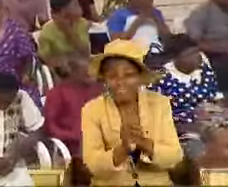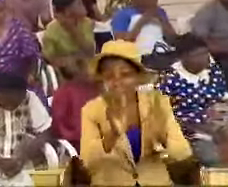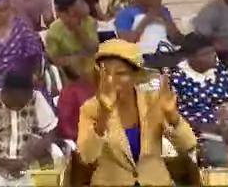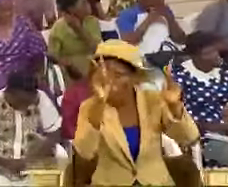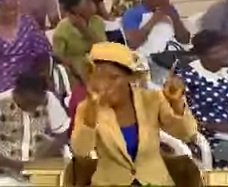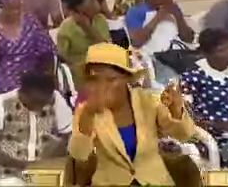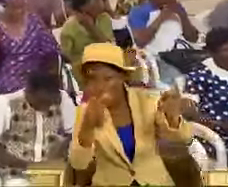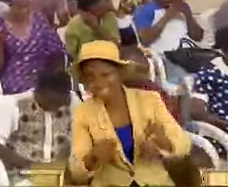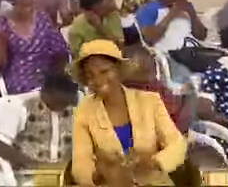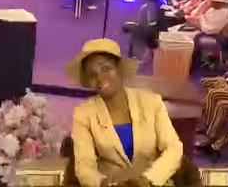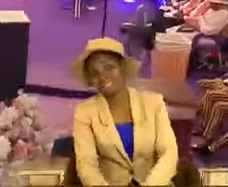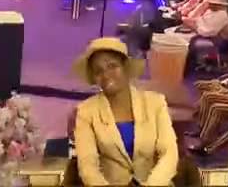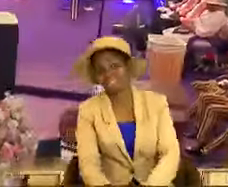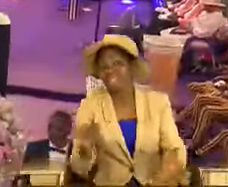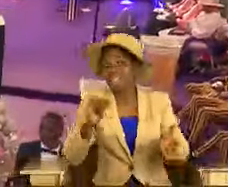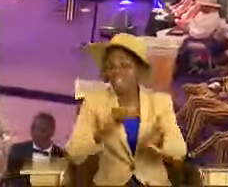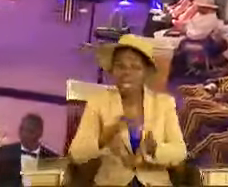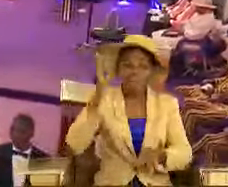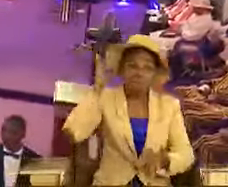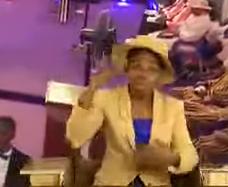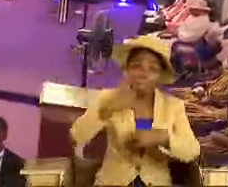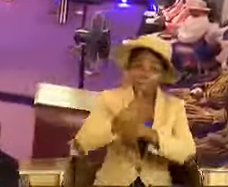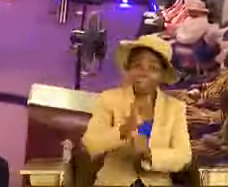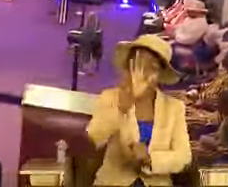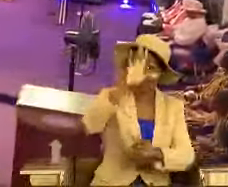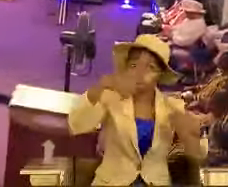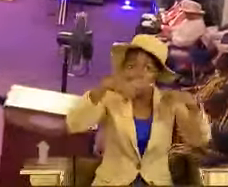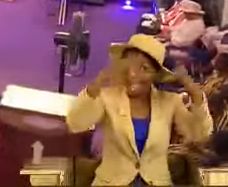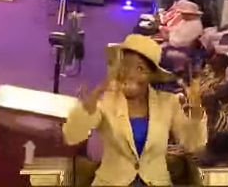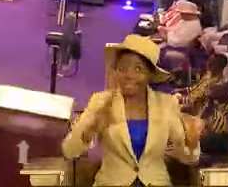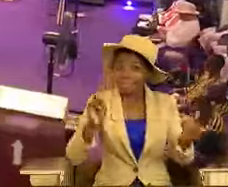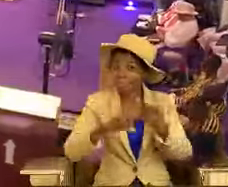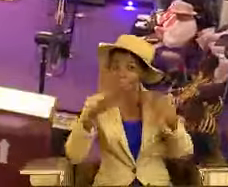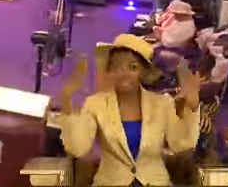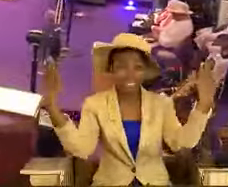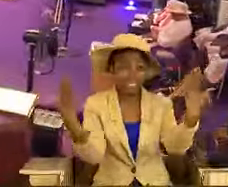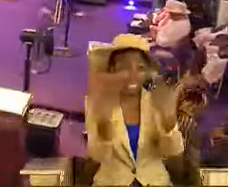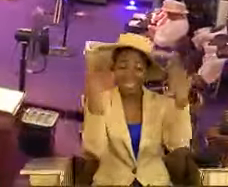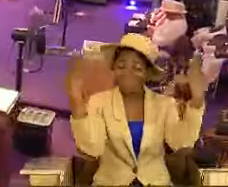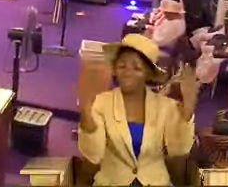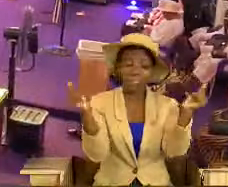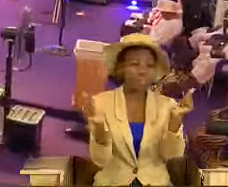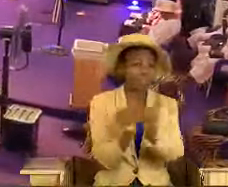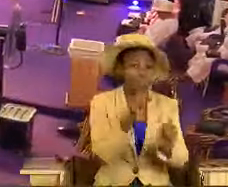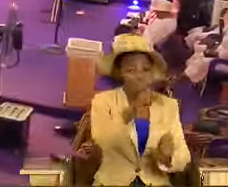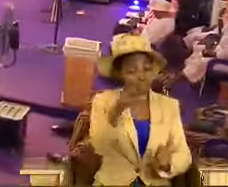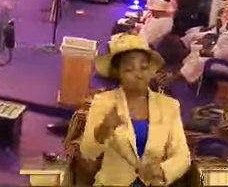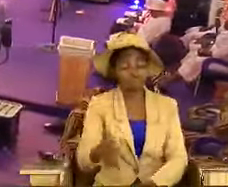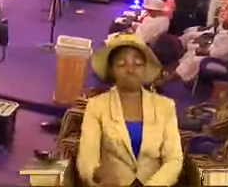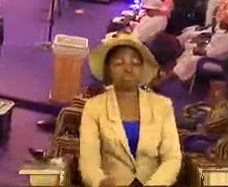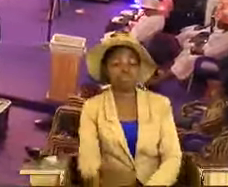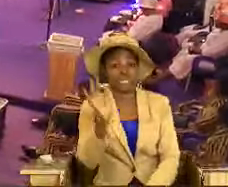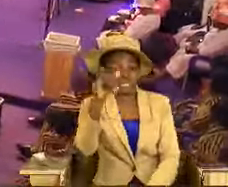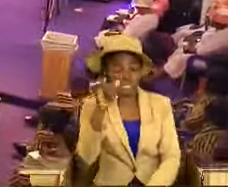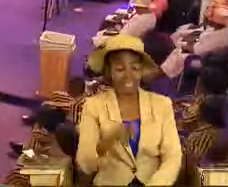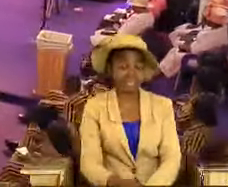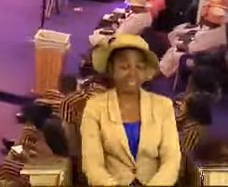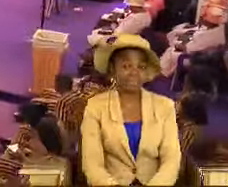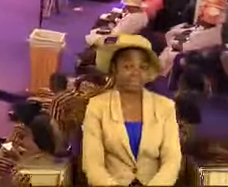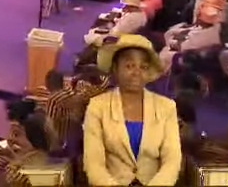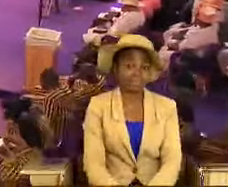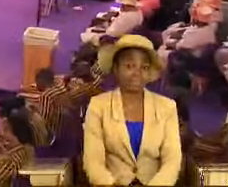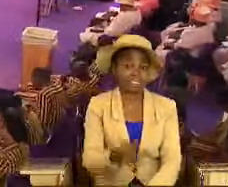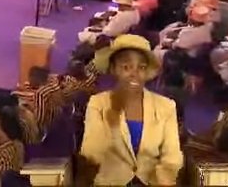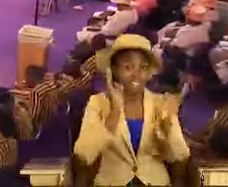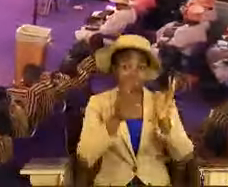phenomenon that will even make your enemies to celebrate with you if you know that that is your